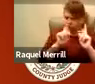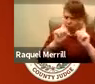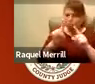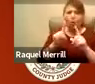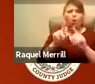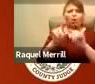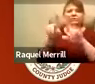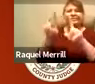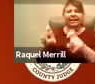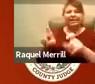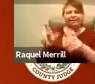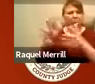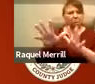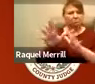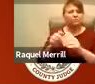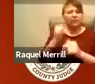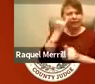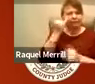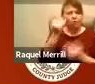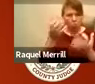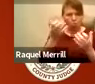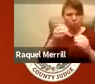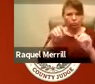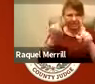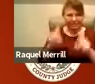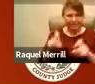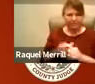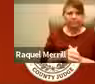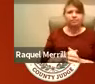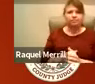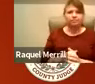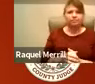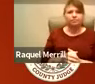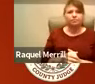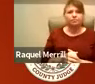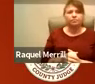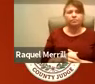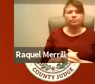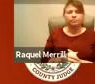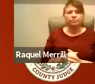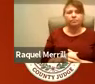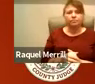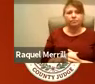get tested in the event that you need to do so. Next slide.